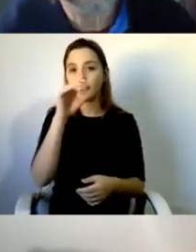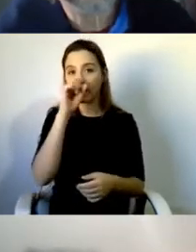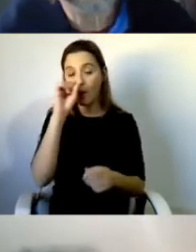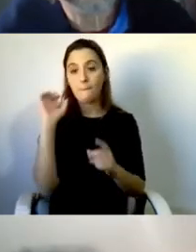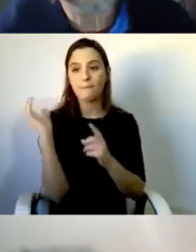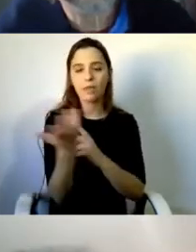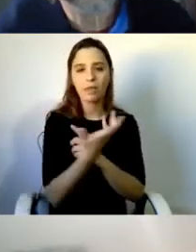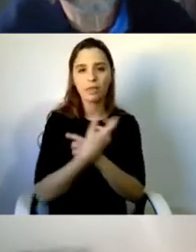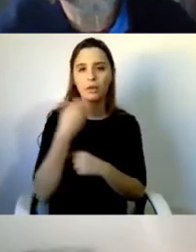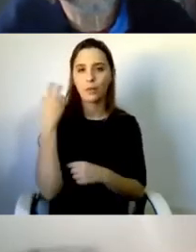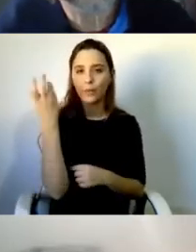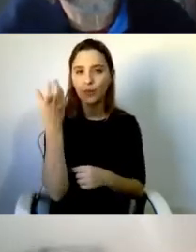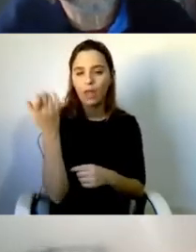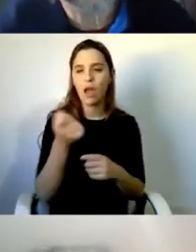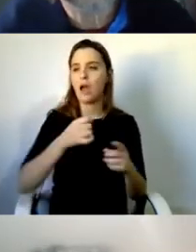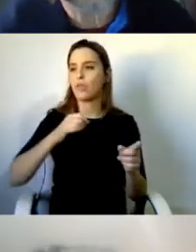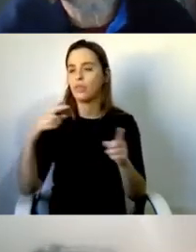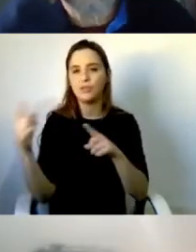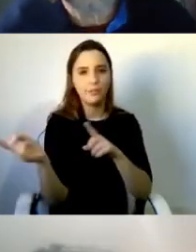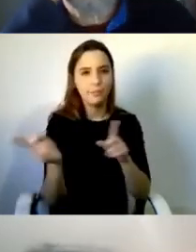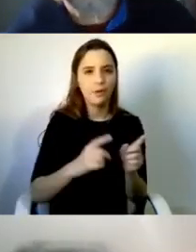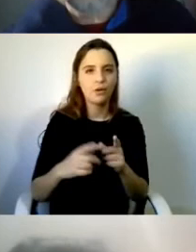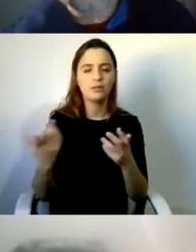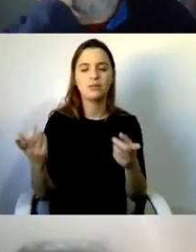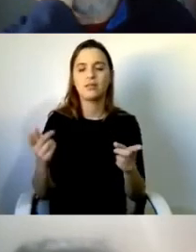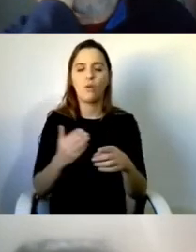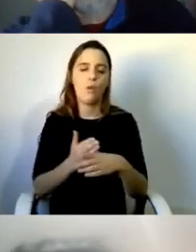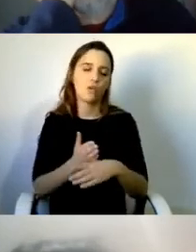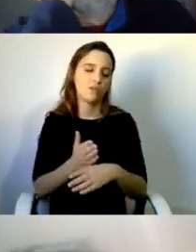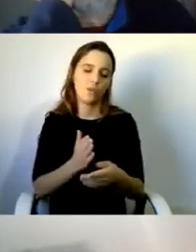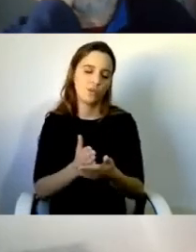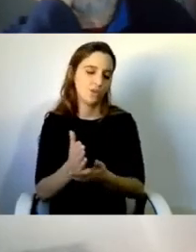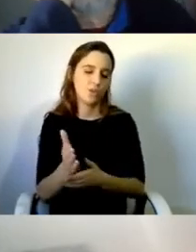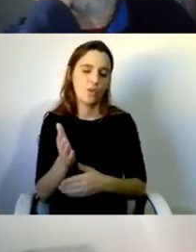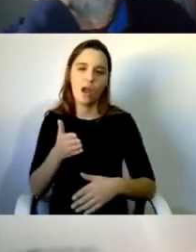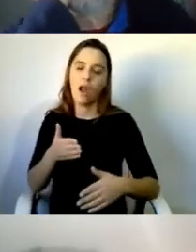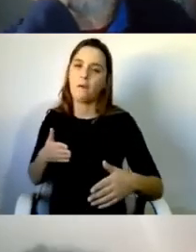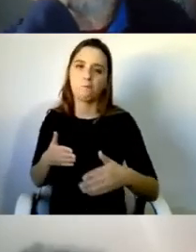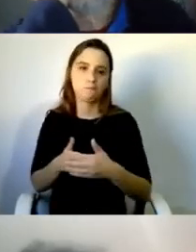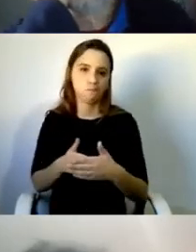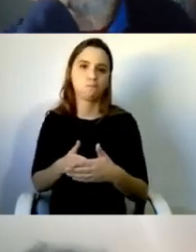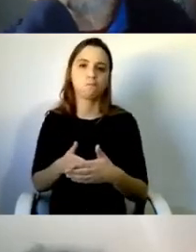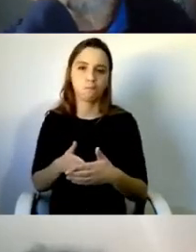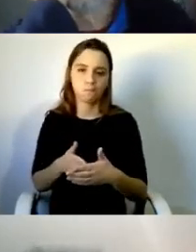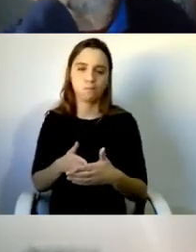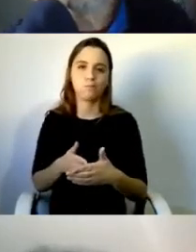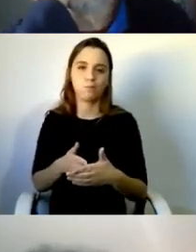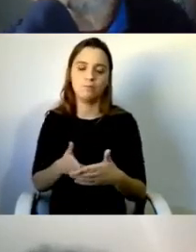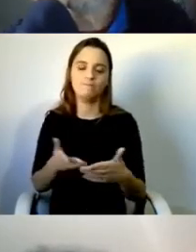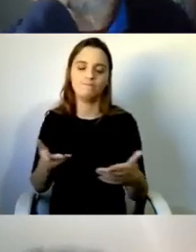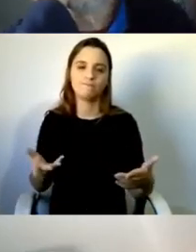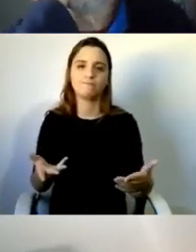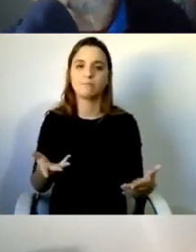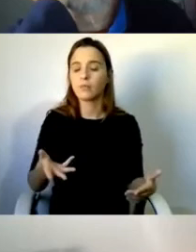continues to be inaccessible. And unfortunately, a lot of disabled people gave